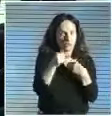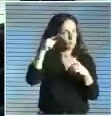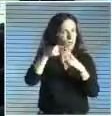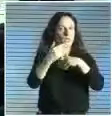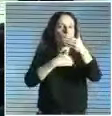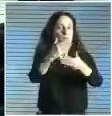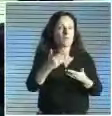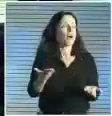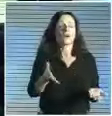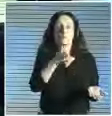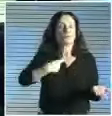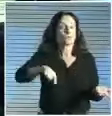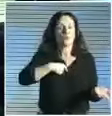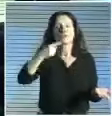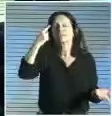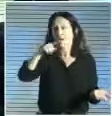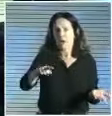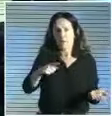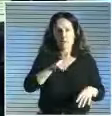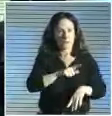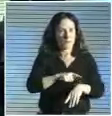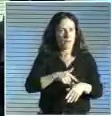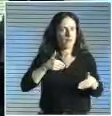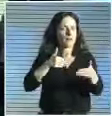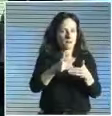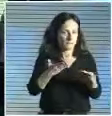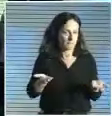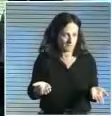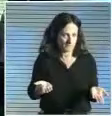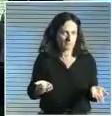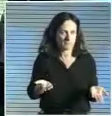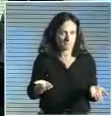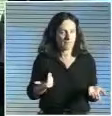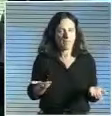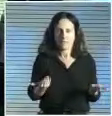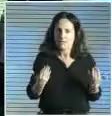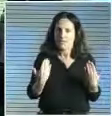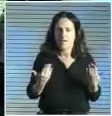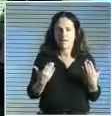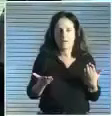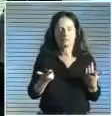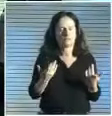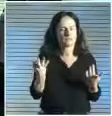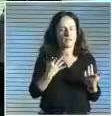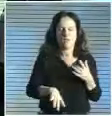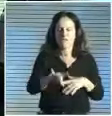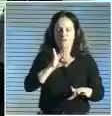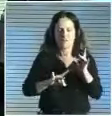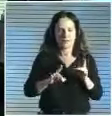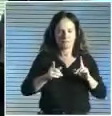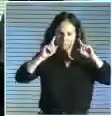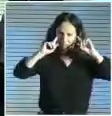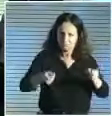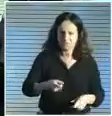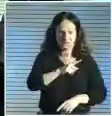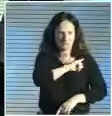in fact running out, and we need to make some bold action collectively in order for this to actually be achieved. So